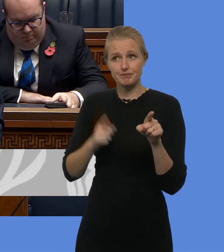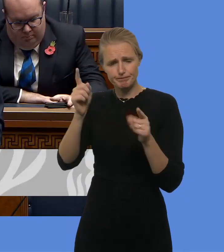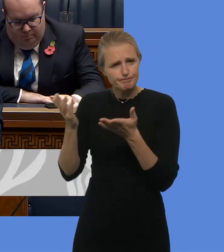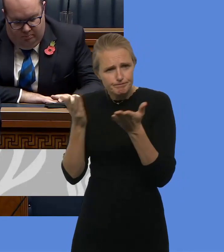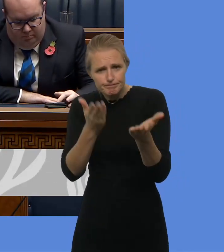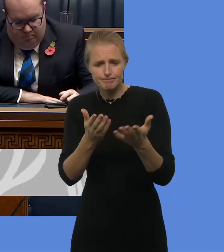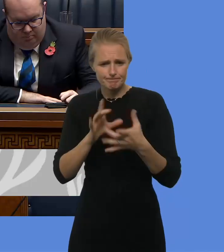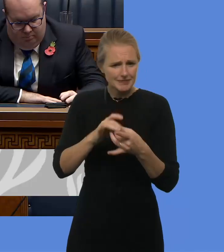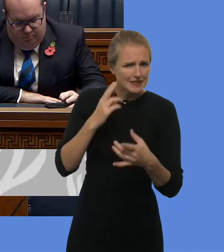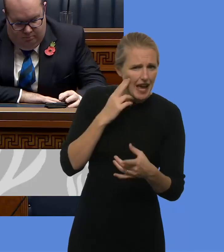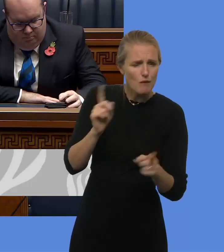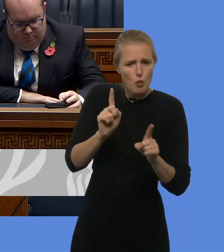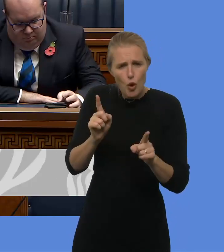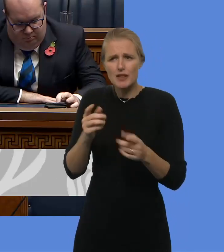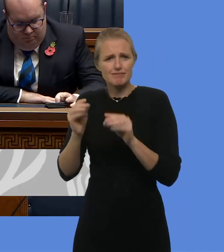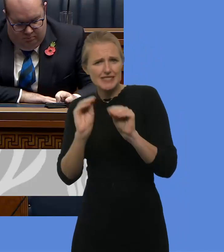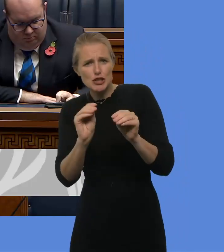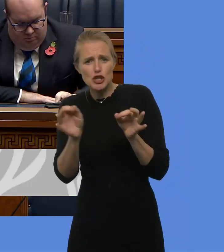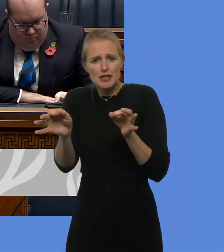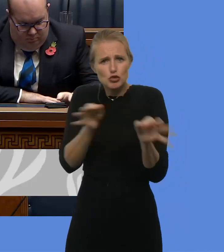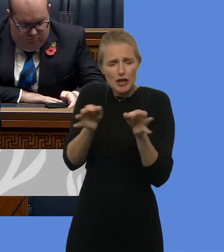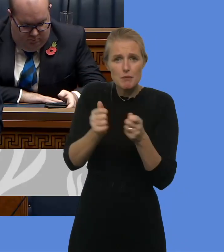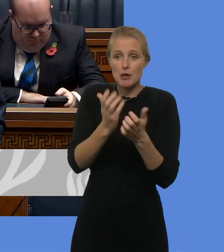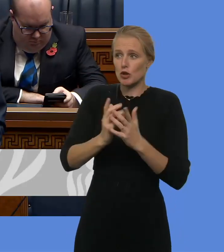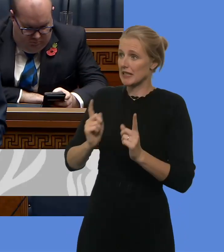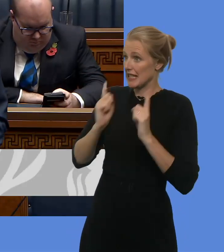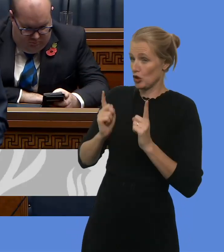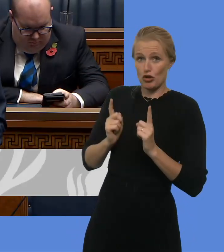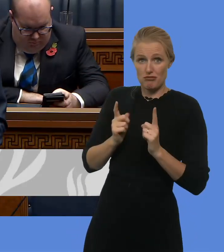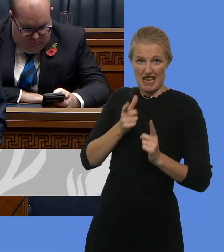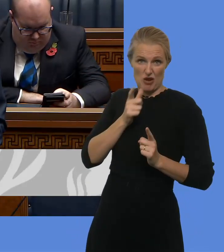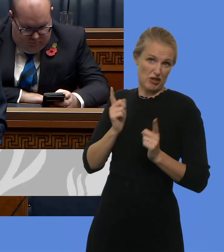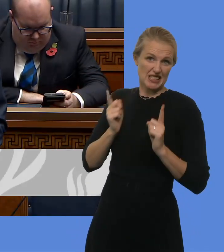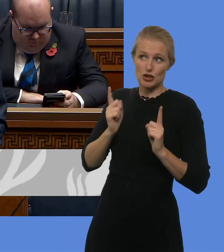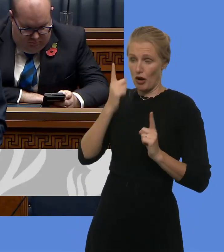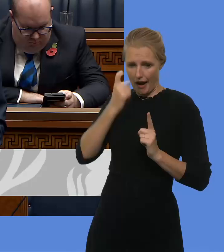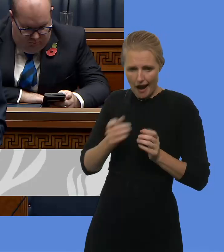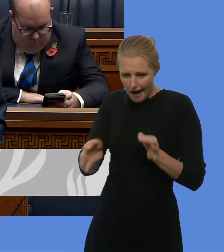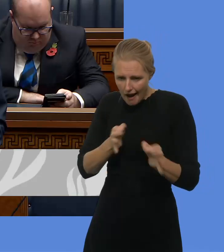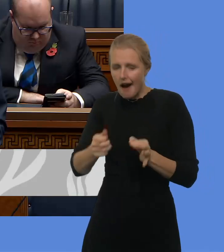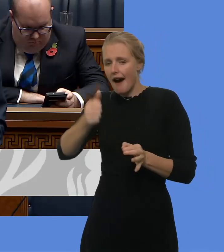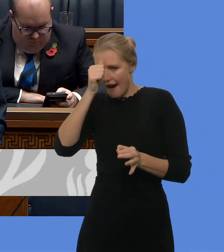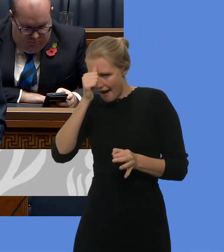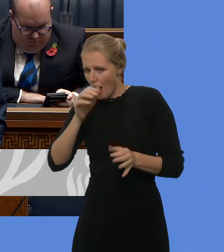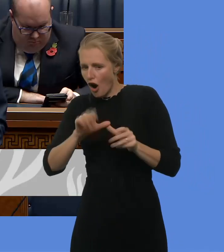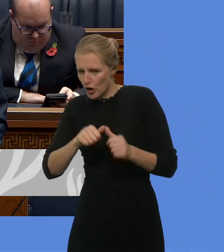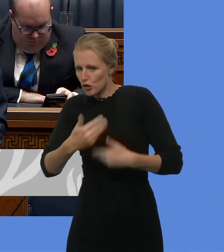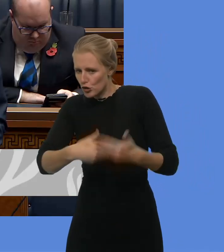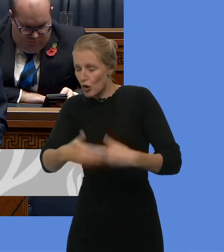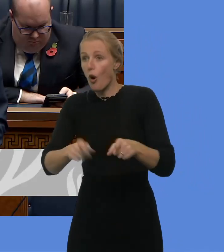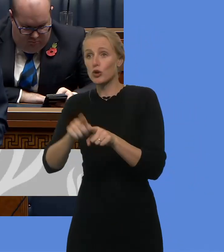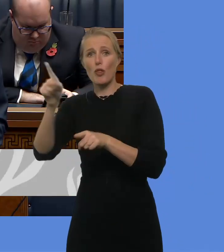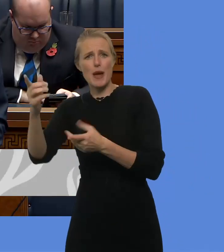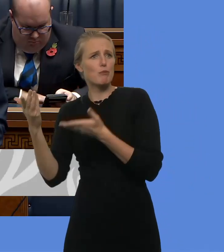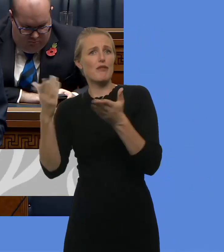of deafness and, of course, strategies to promote access to the curriculum and inclusion, including bespoke training for staff.